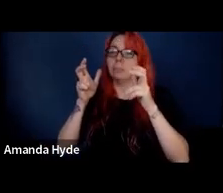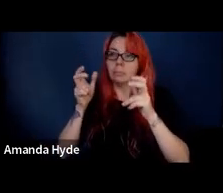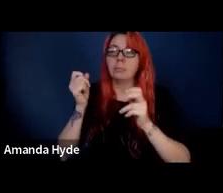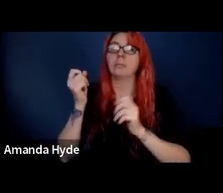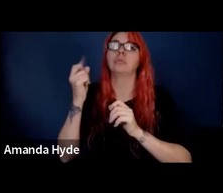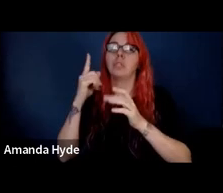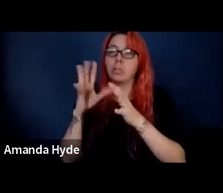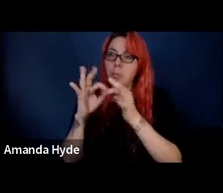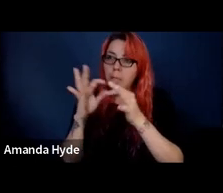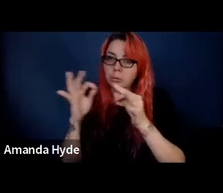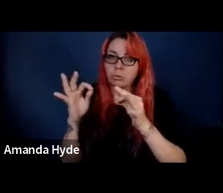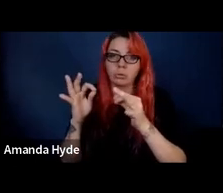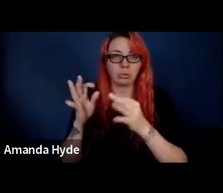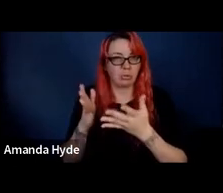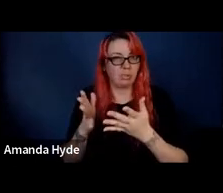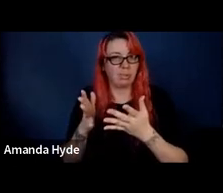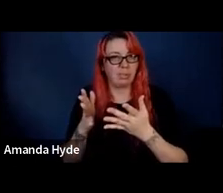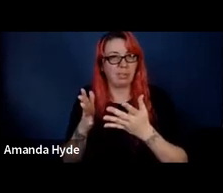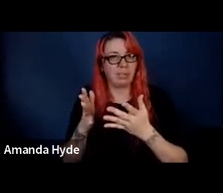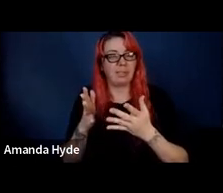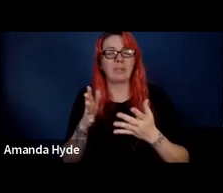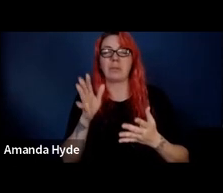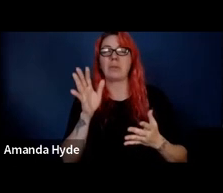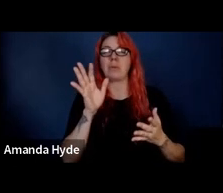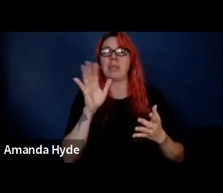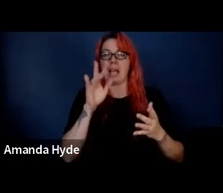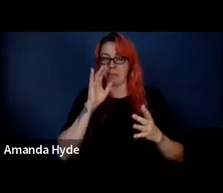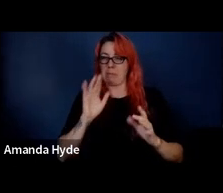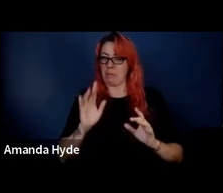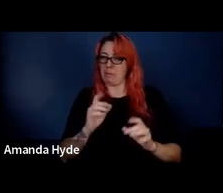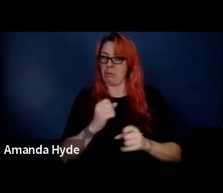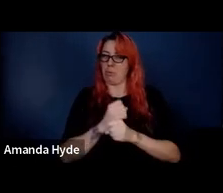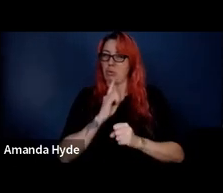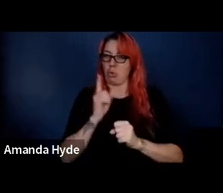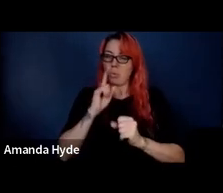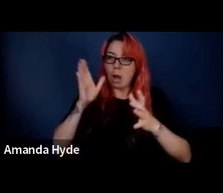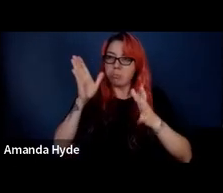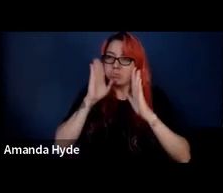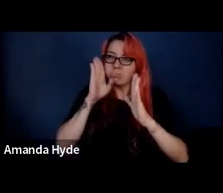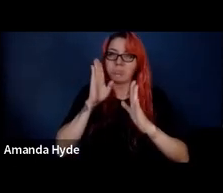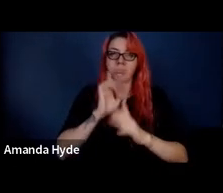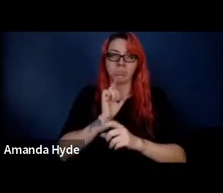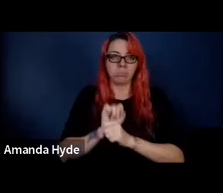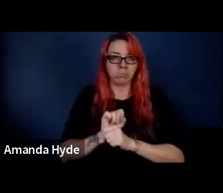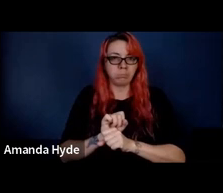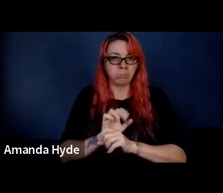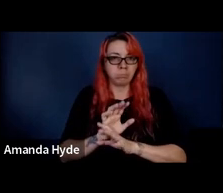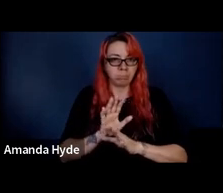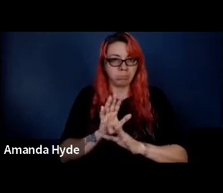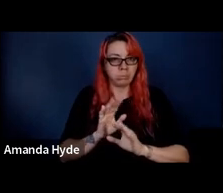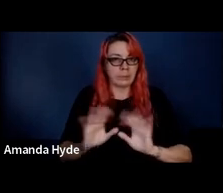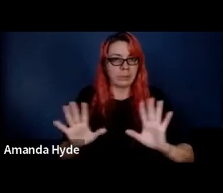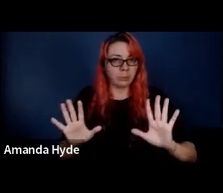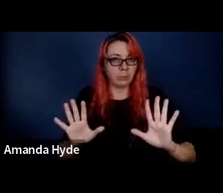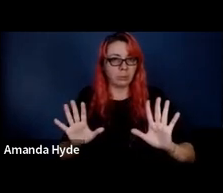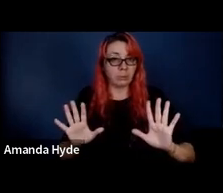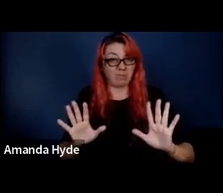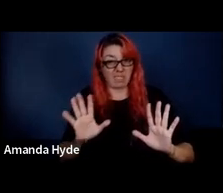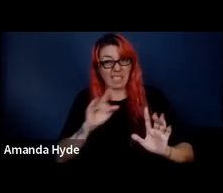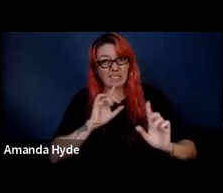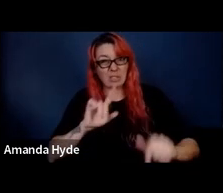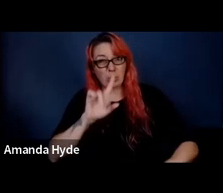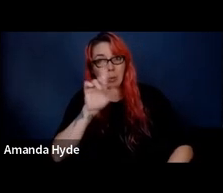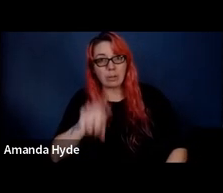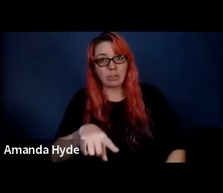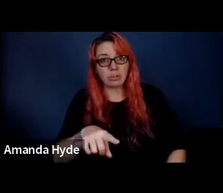Thank you, Douglas. Okay, I'll keep moving. And yes, please, so we'll entertain those questions, even as we